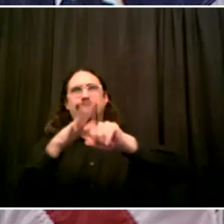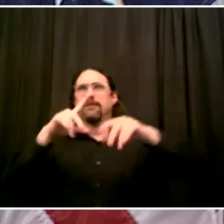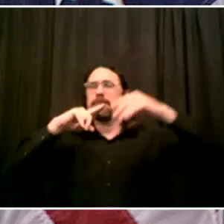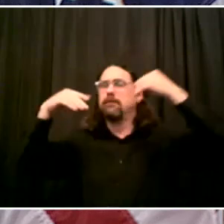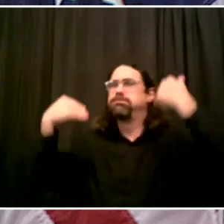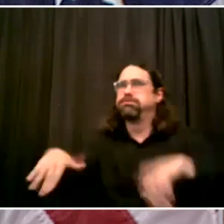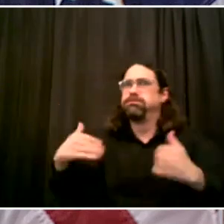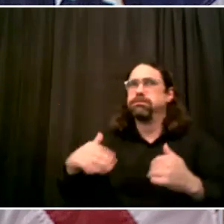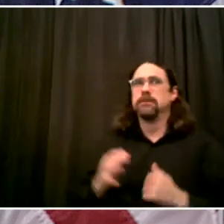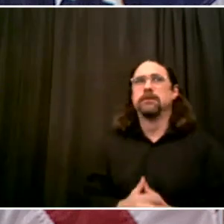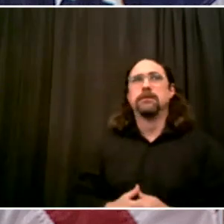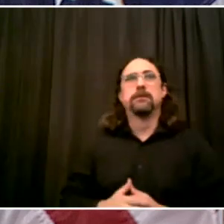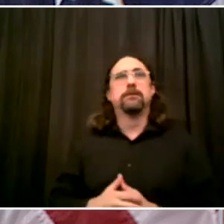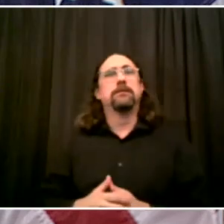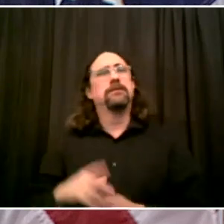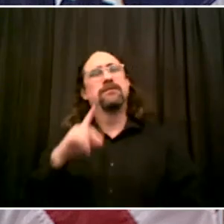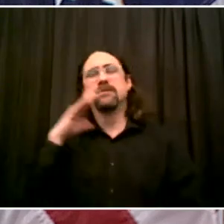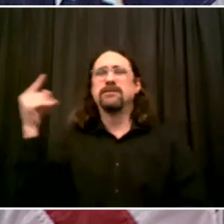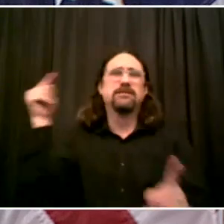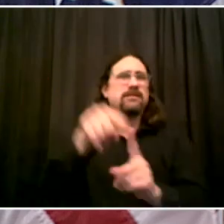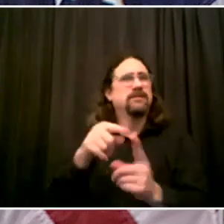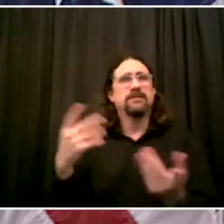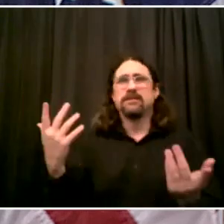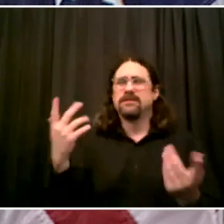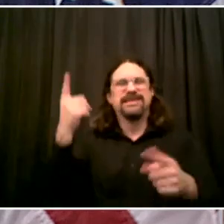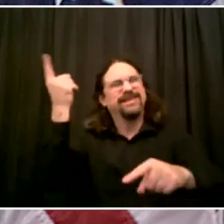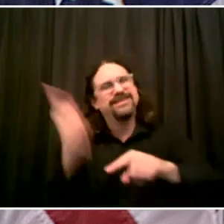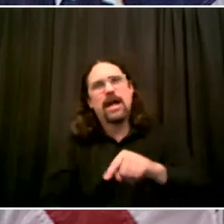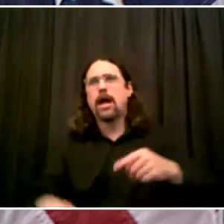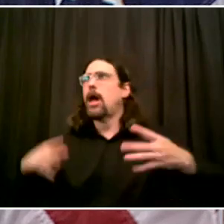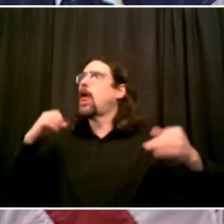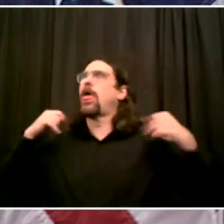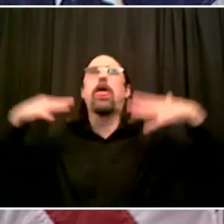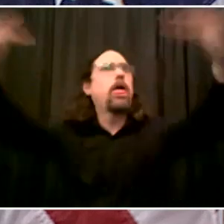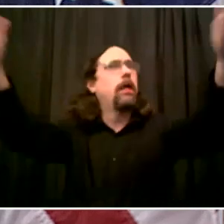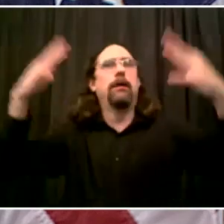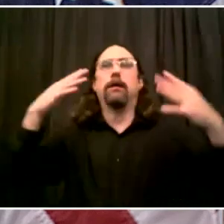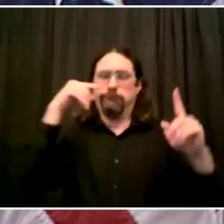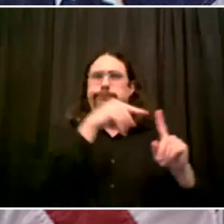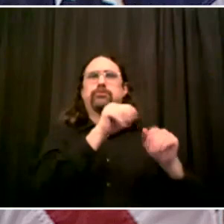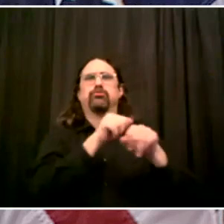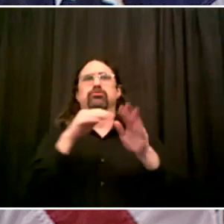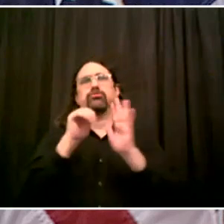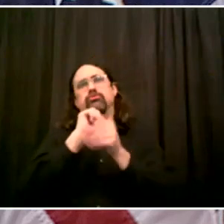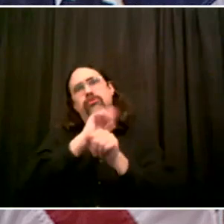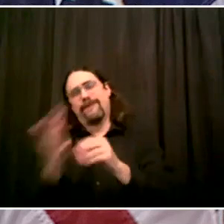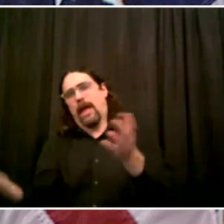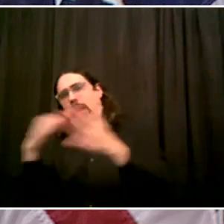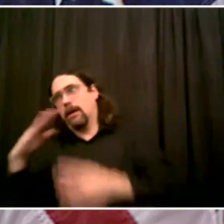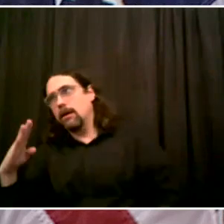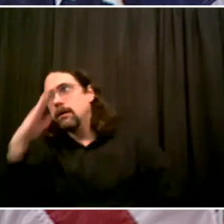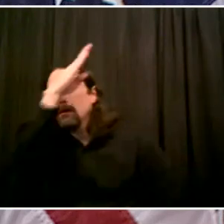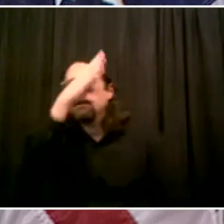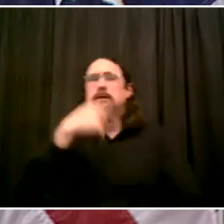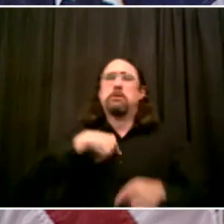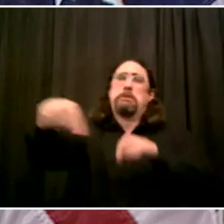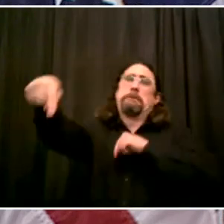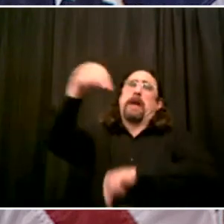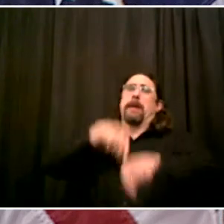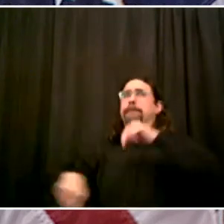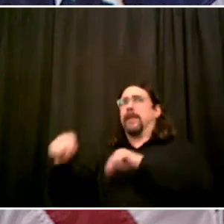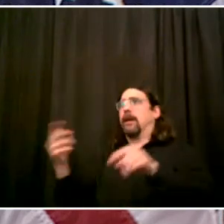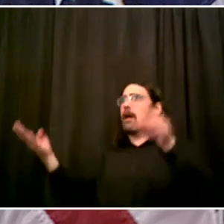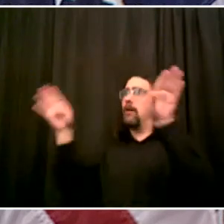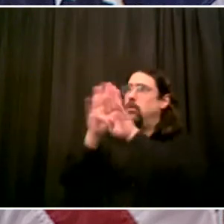Monday is the restart, and that will be something that will allow us to get people back their livelihoods, but it will also come to with challenges